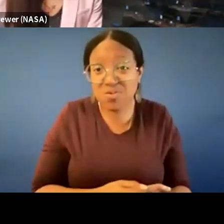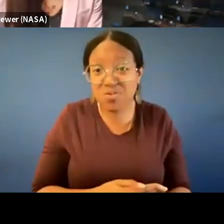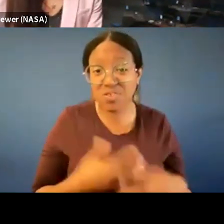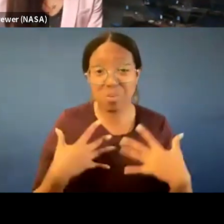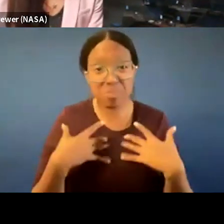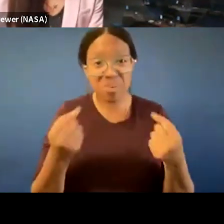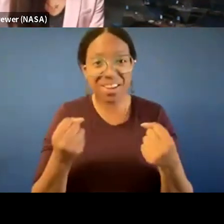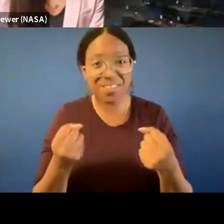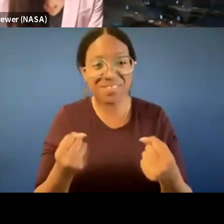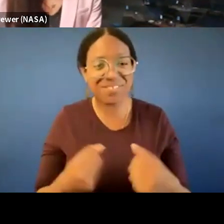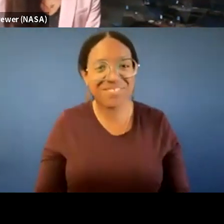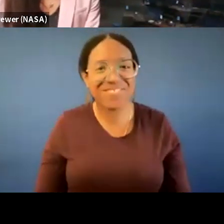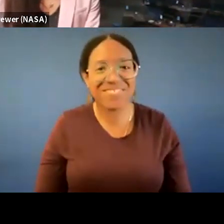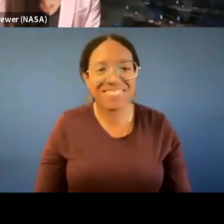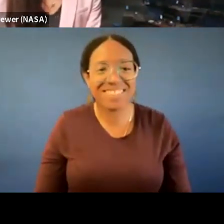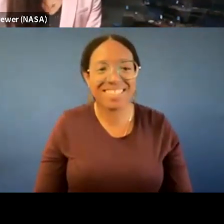that.